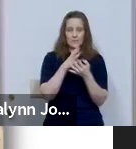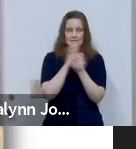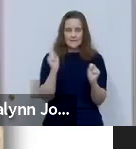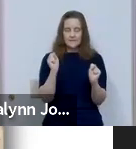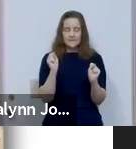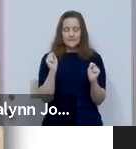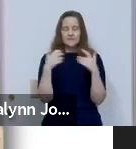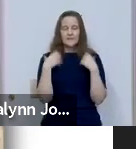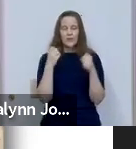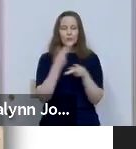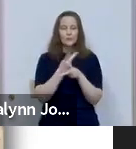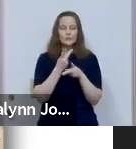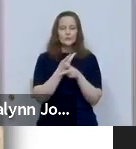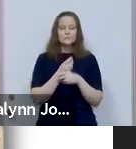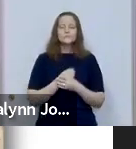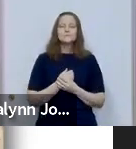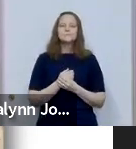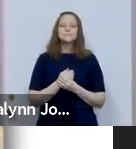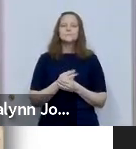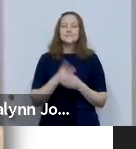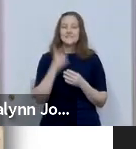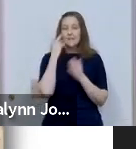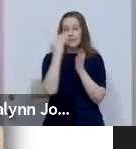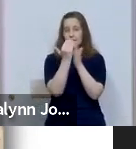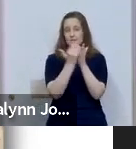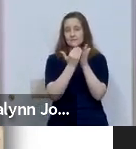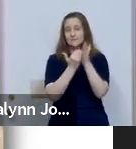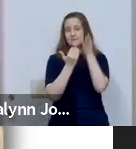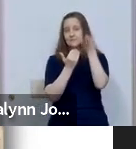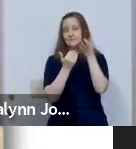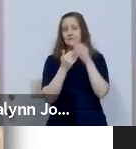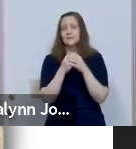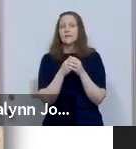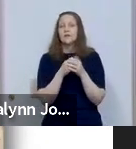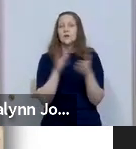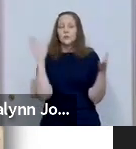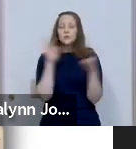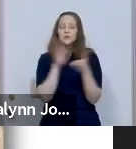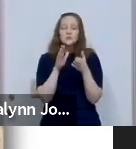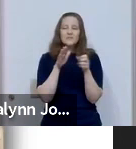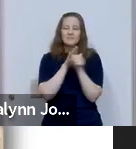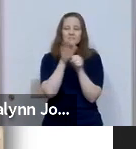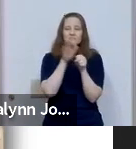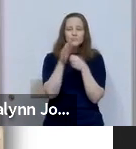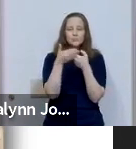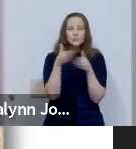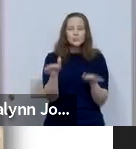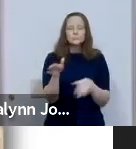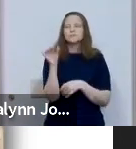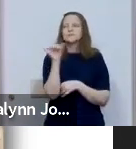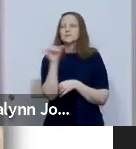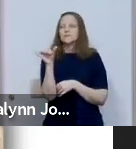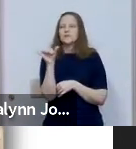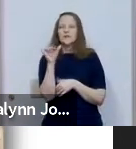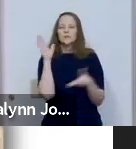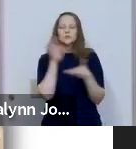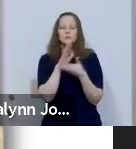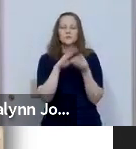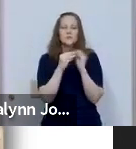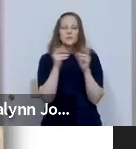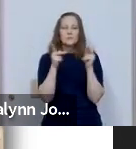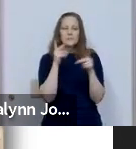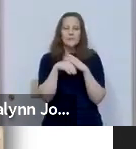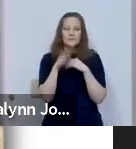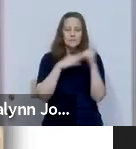health concerns. You can see on this list, we're looking at reducing densities. So things like reducing the number of people who